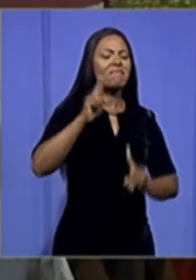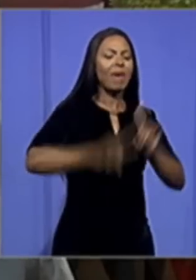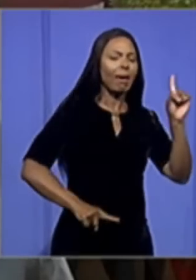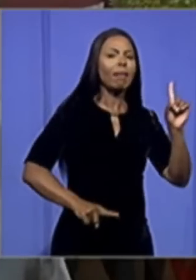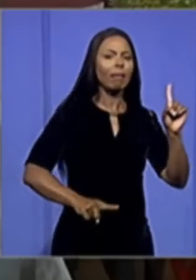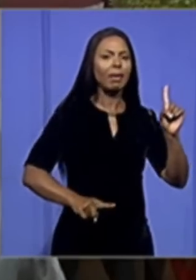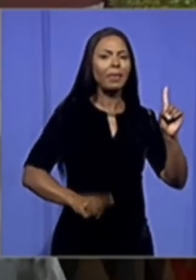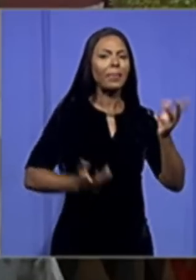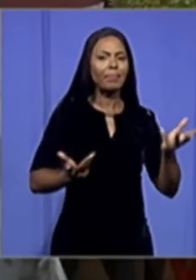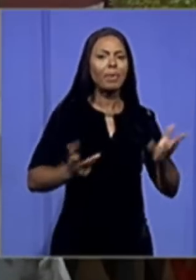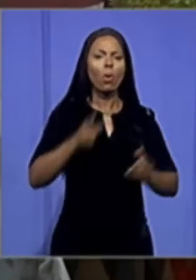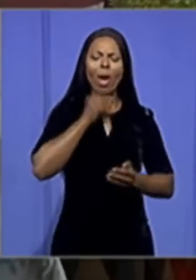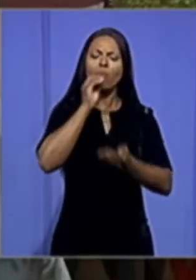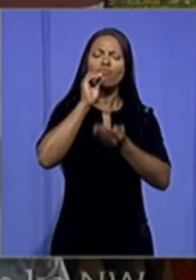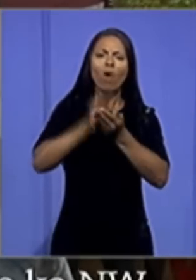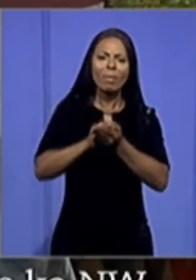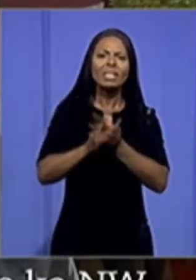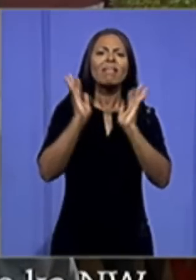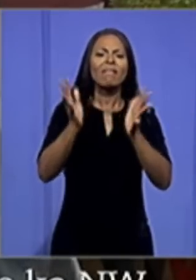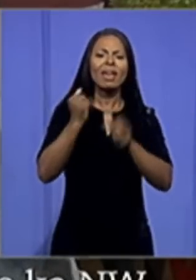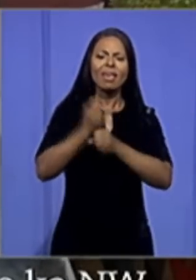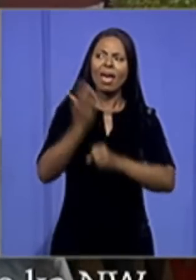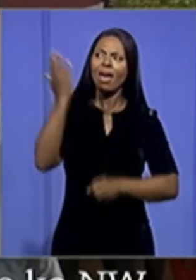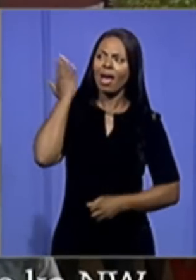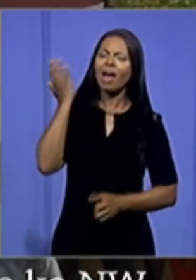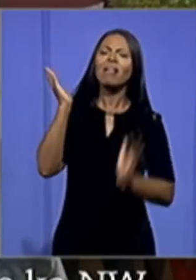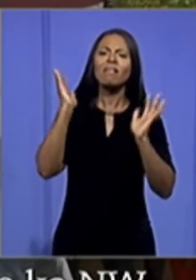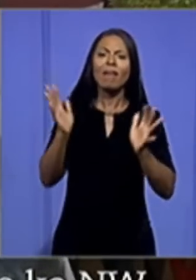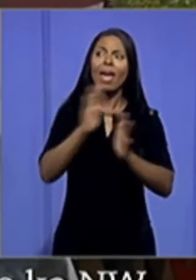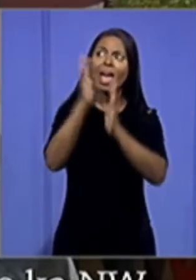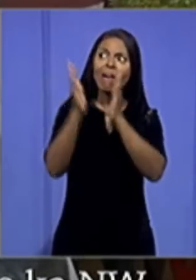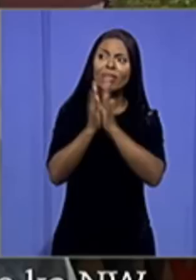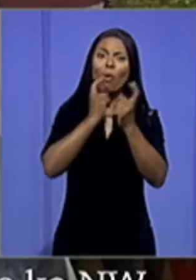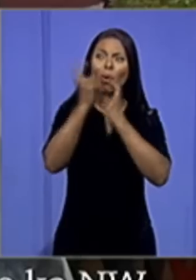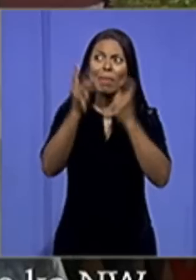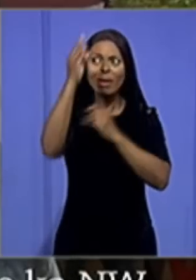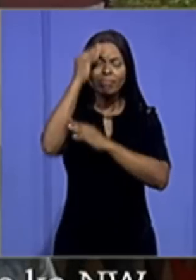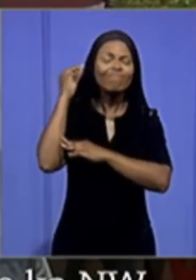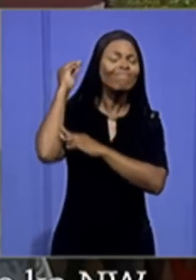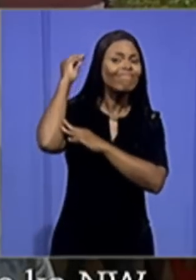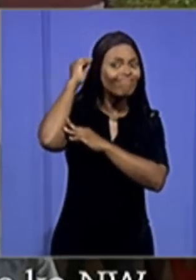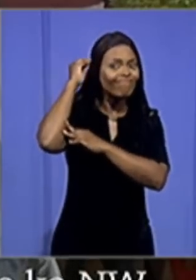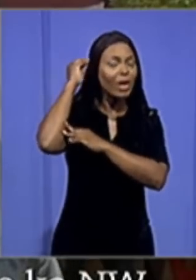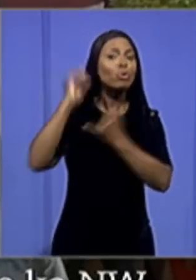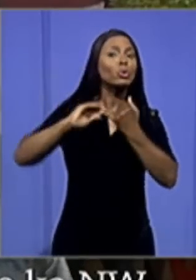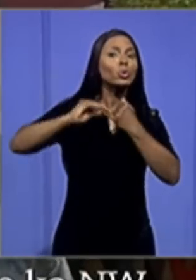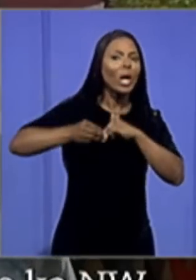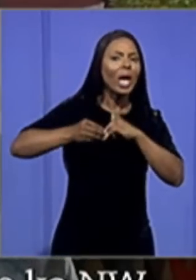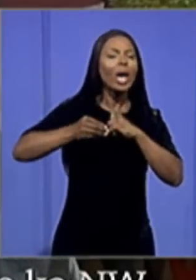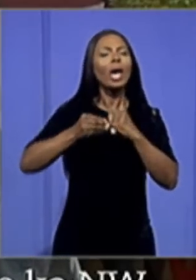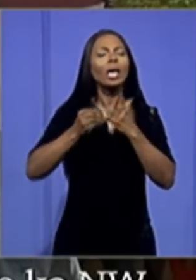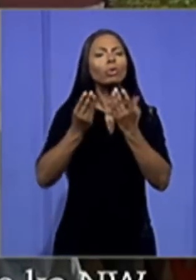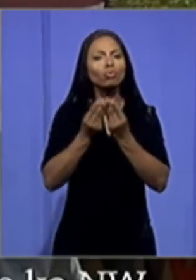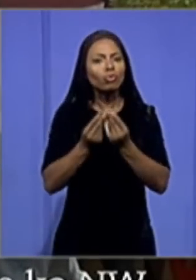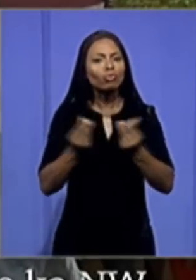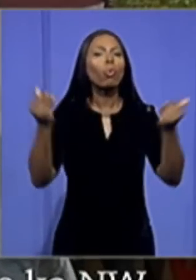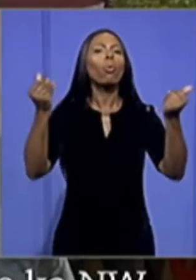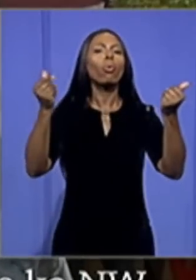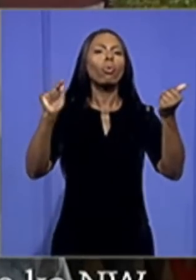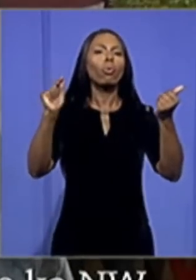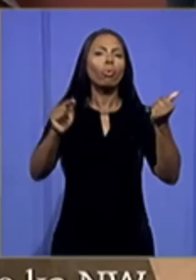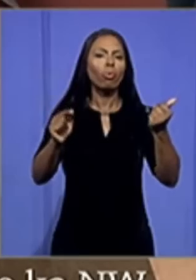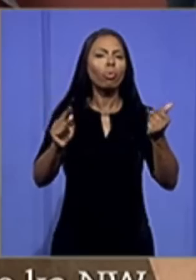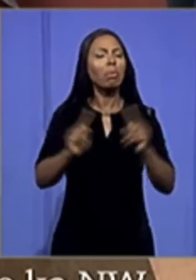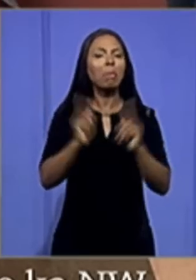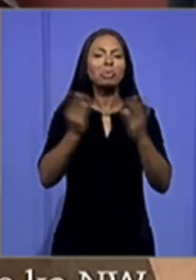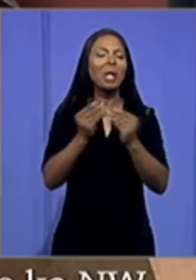ba promisitse ngwago o fetileng gore tsotlhe tse ba llang ka tsone re tlo go leka ka bojotlhe ba rona gore re dire dilo